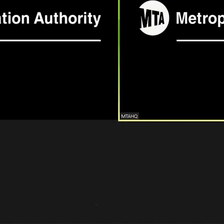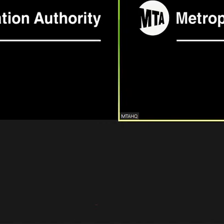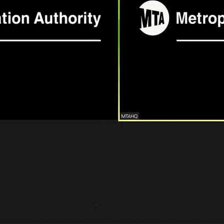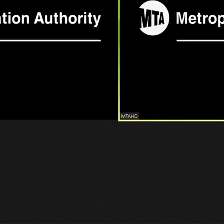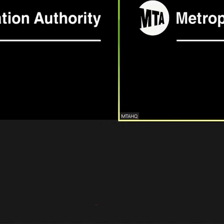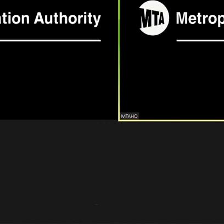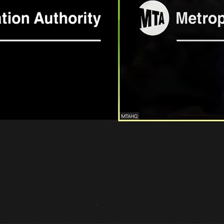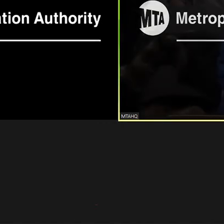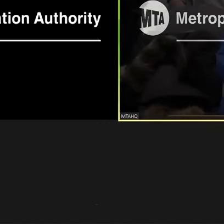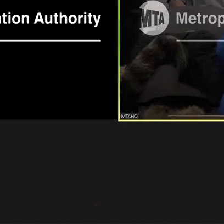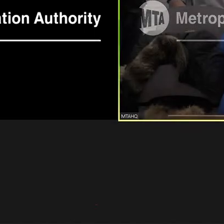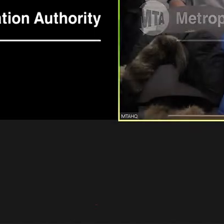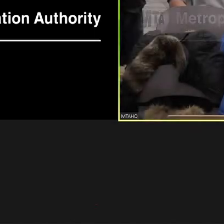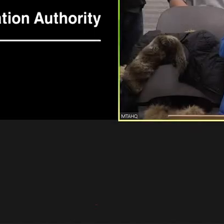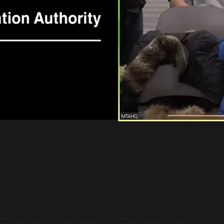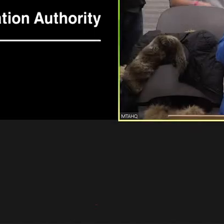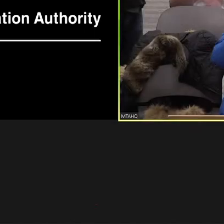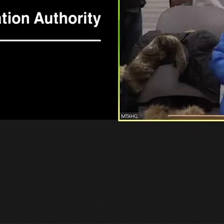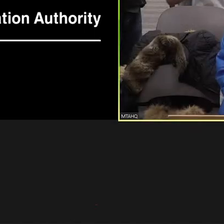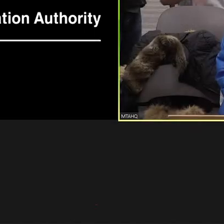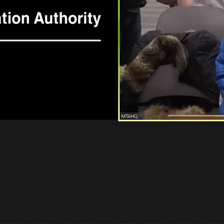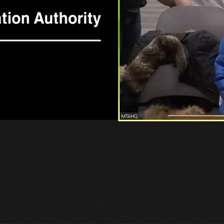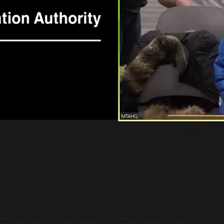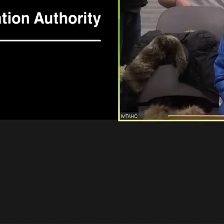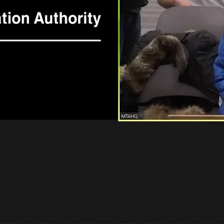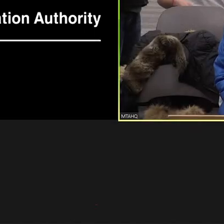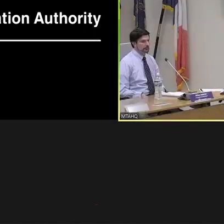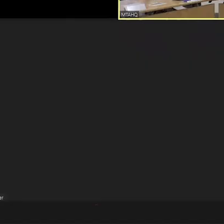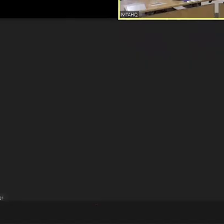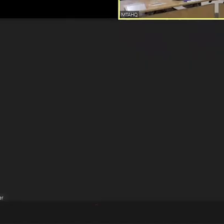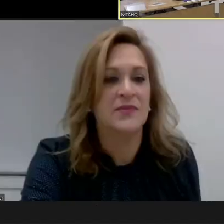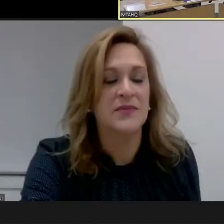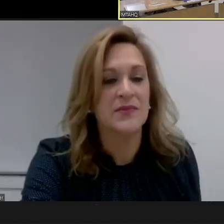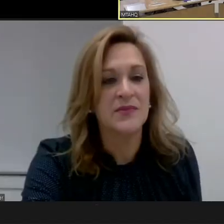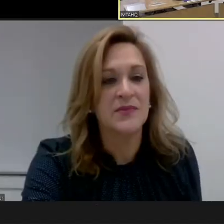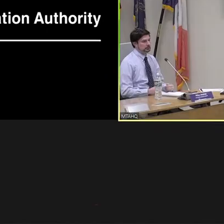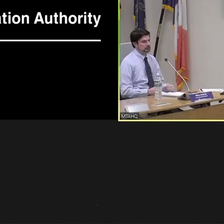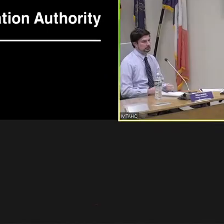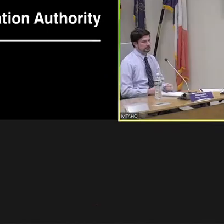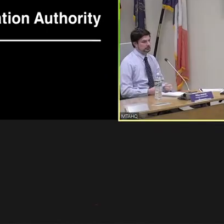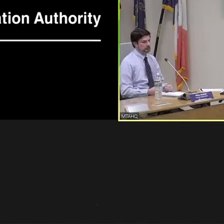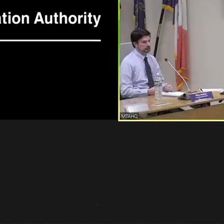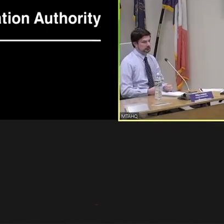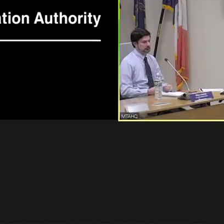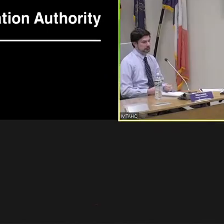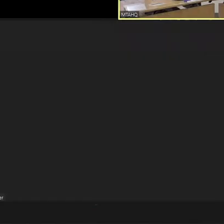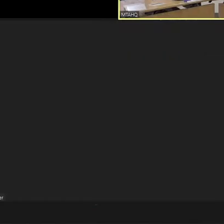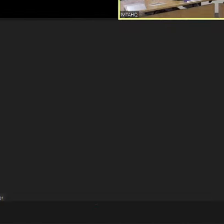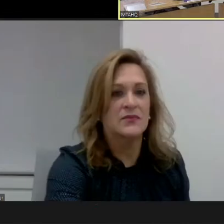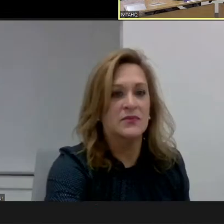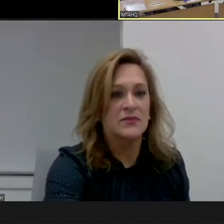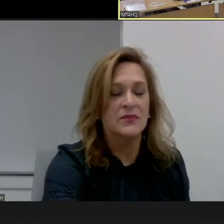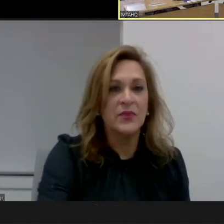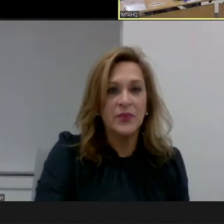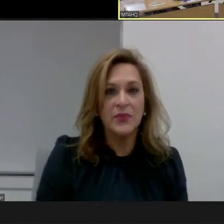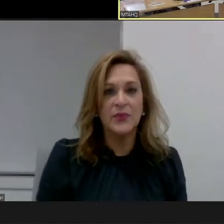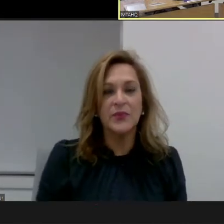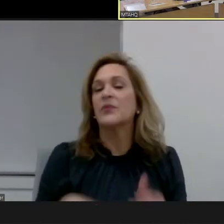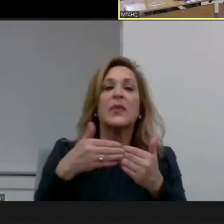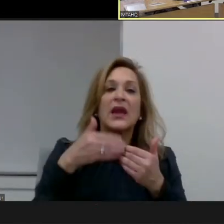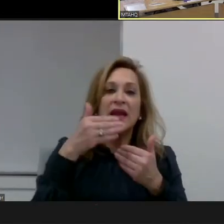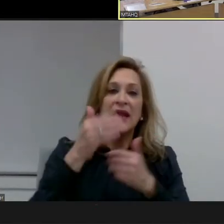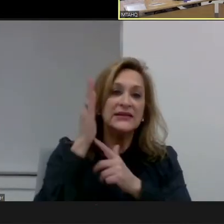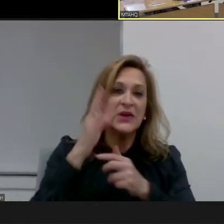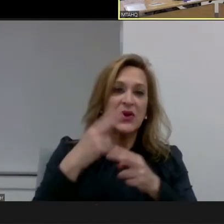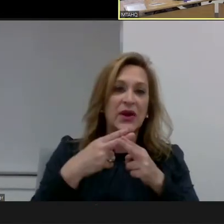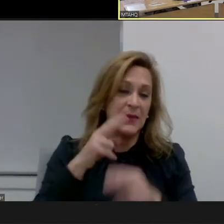We will now resume the public hearing. The next speaker virtually is Amanda Hernandez, followed